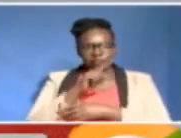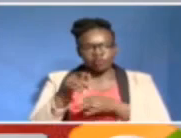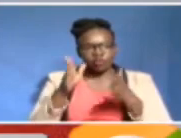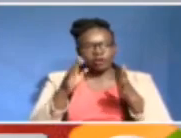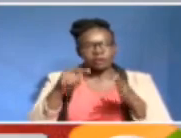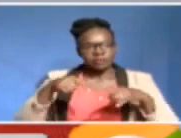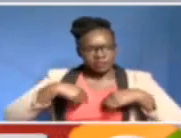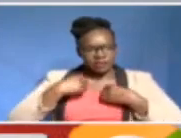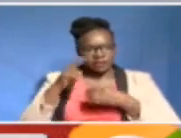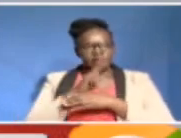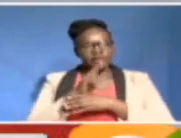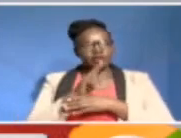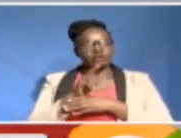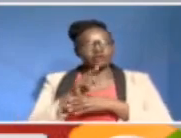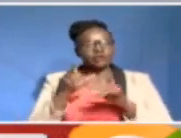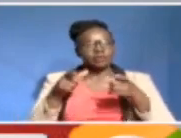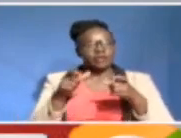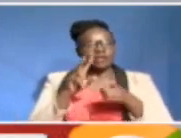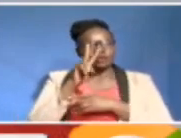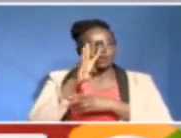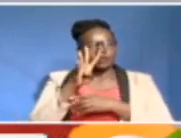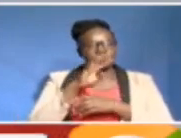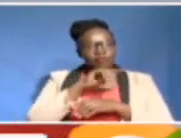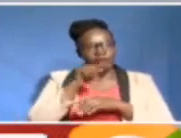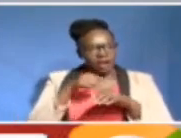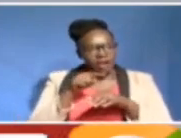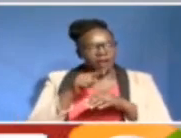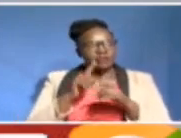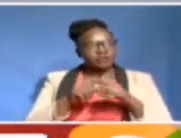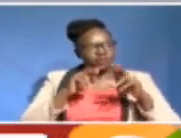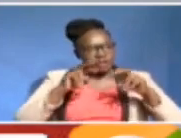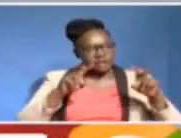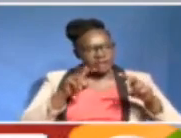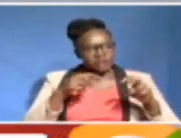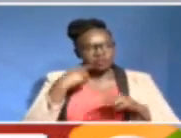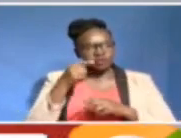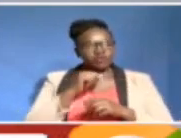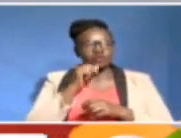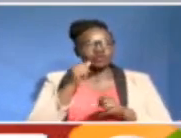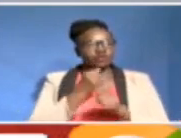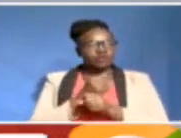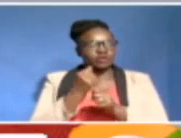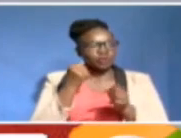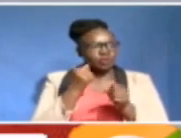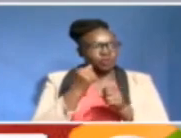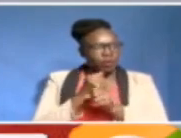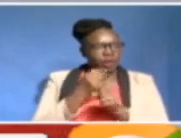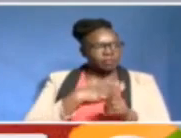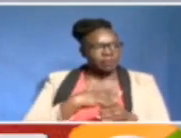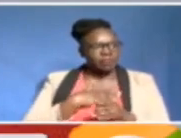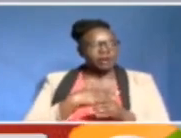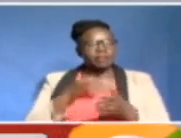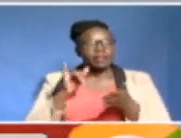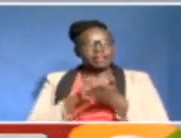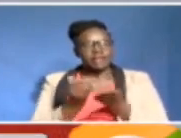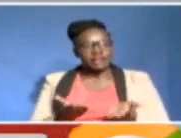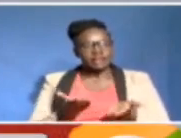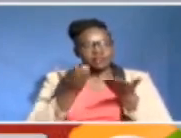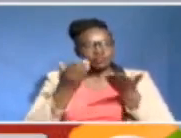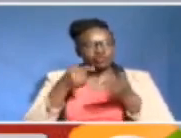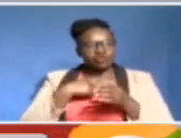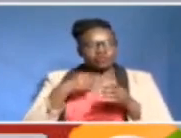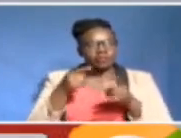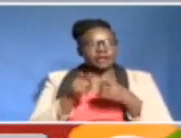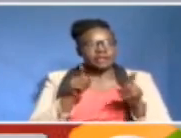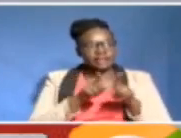media 24/7 to research who was going to do my work, the surgeon, the credentials, and it has enhanced me. But at the same time, also